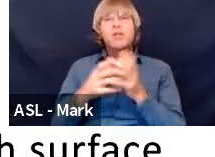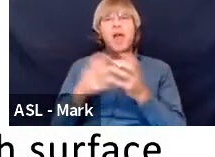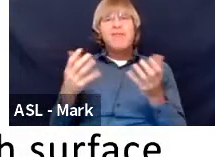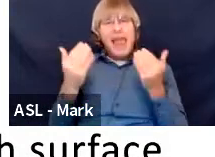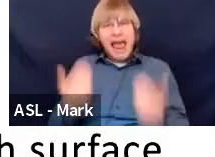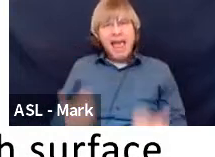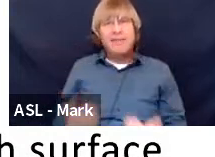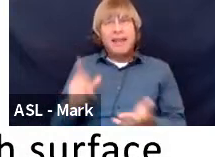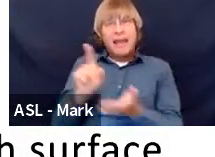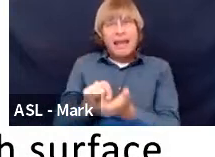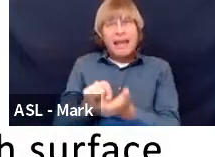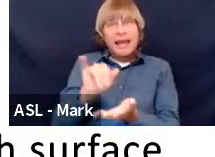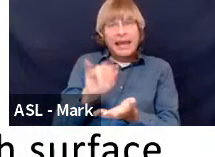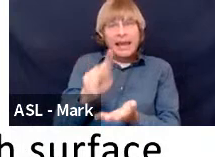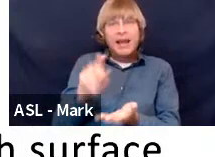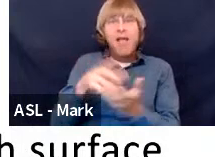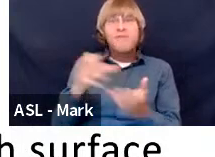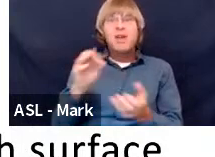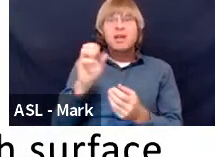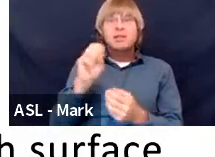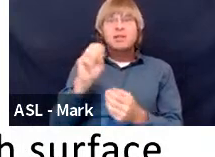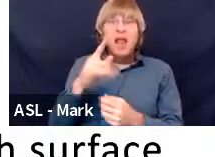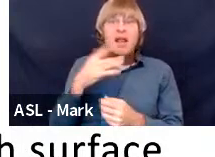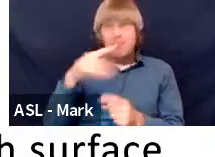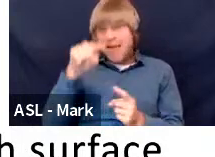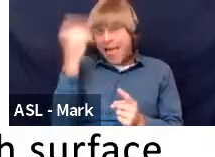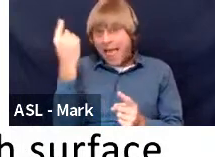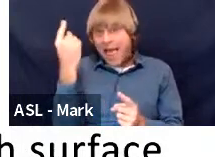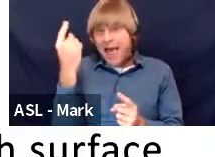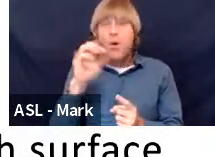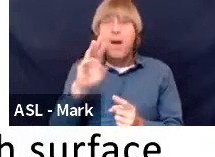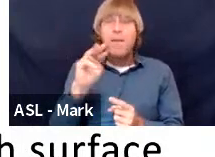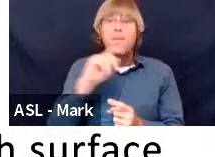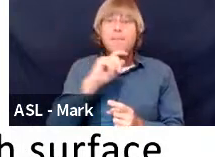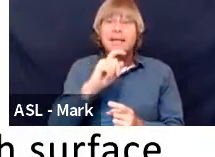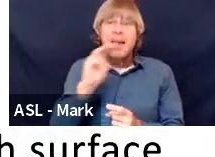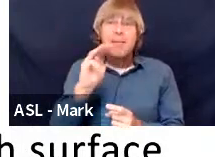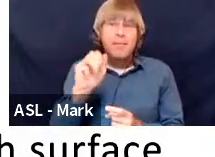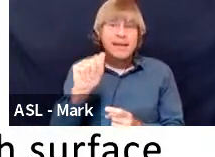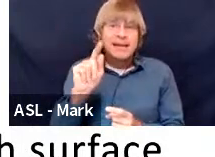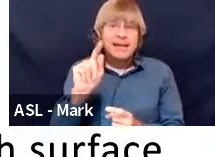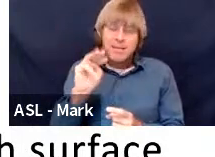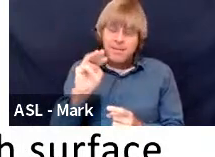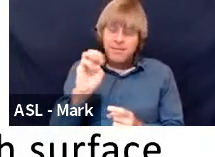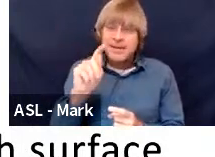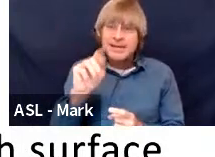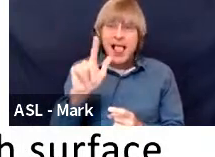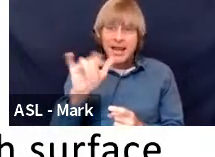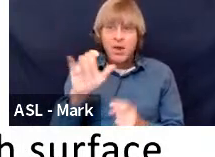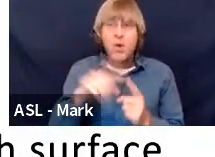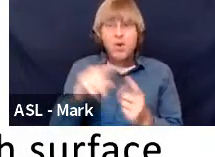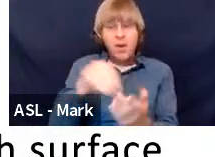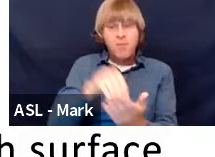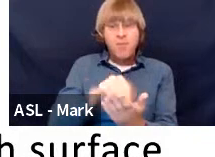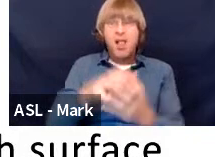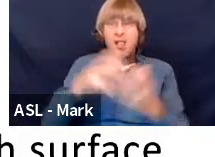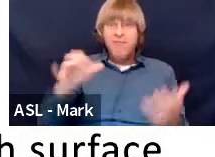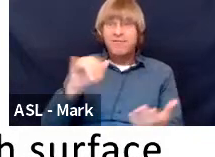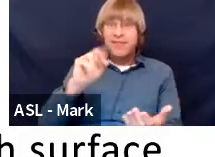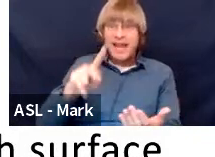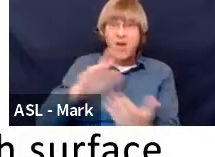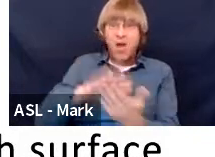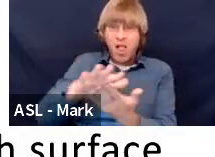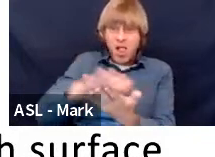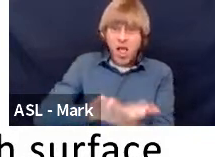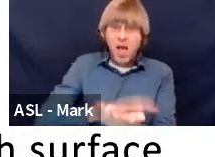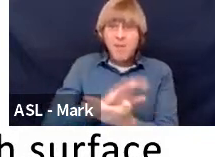heavy ink coverage, a lot of solids, particularly black or metallics. When you are putting down that much ink on a sheet of